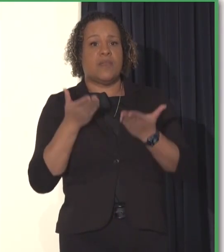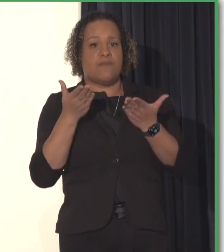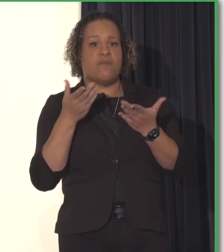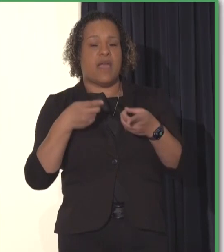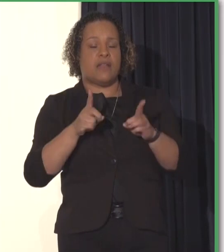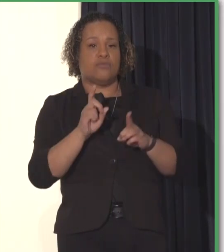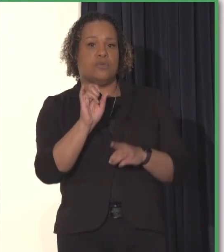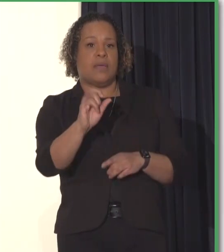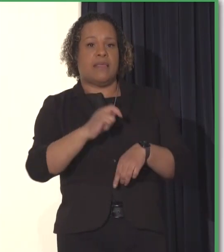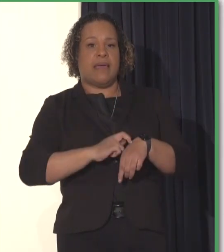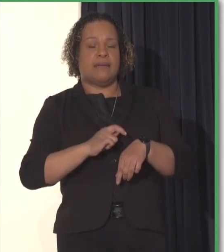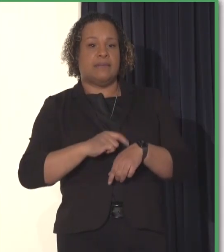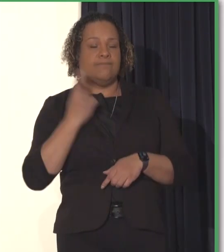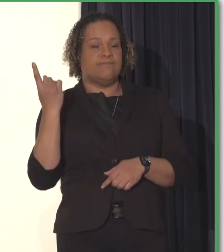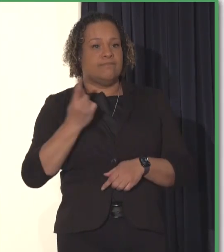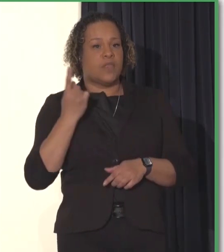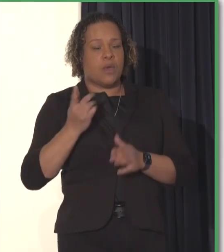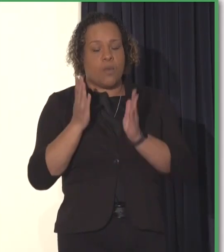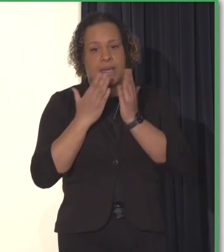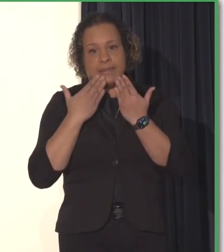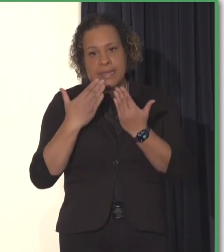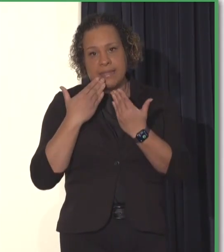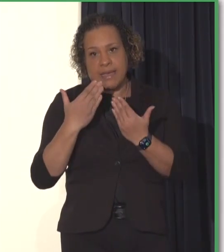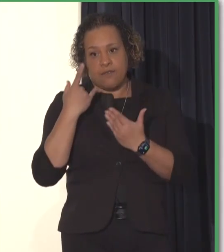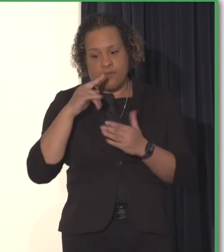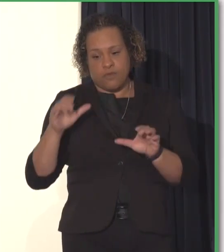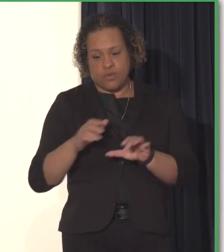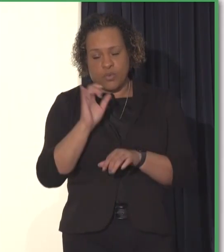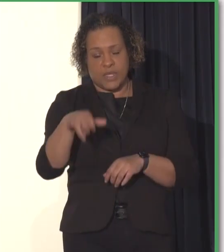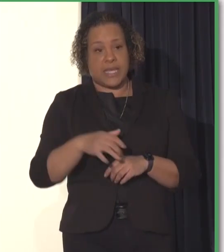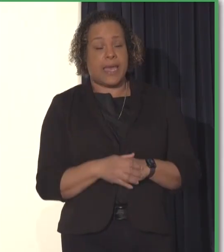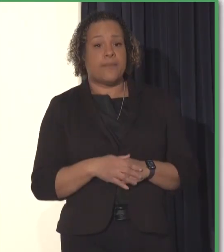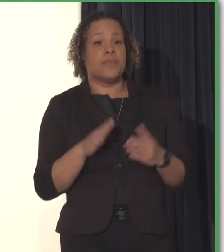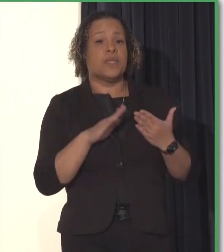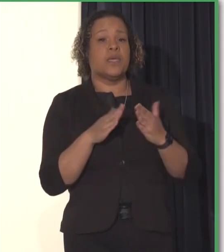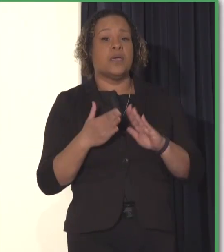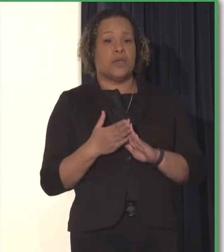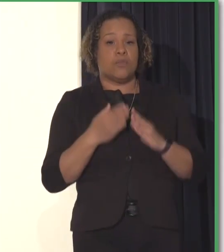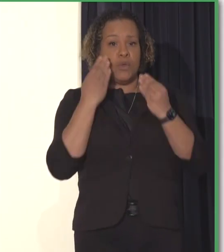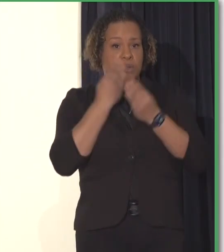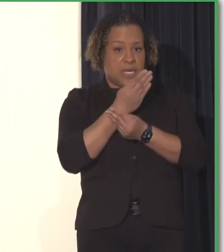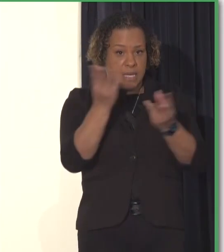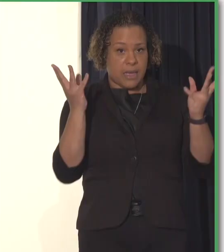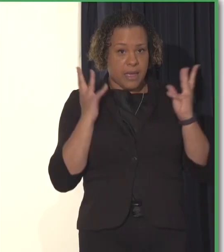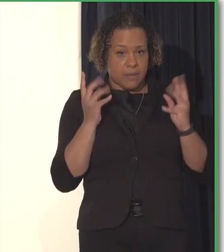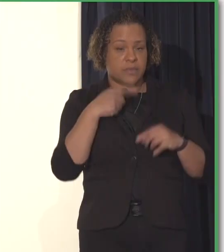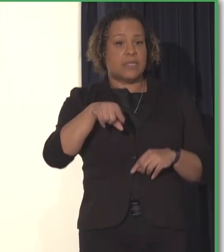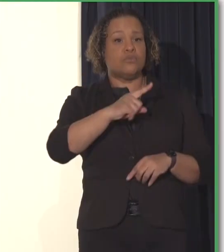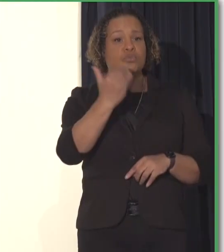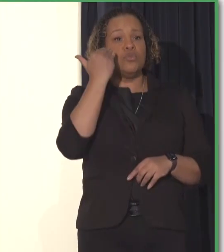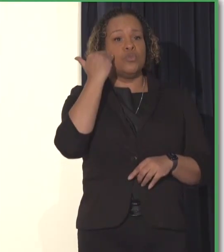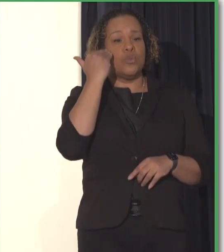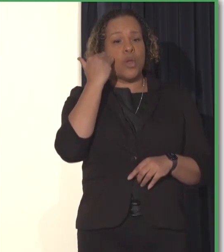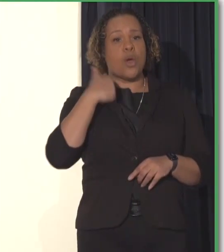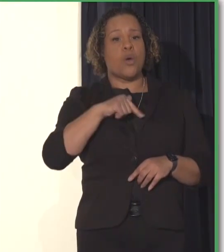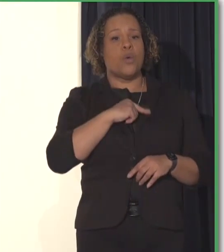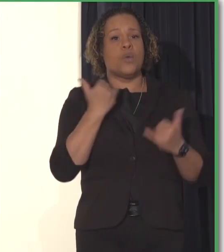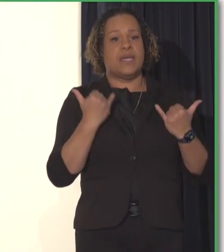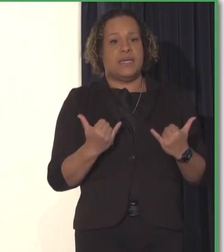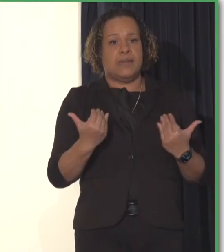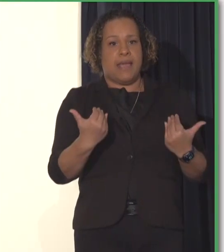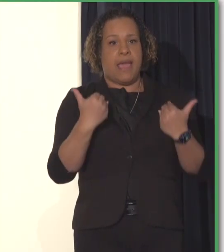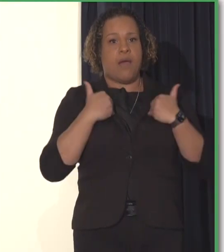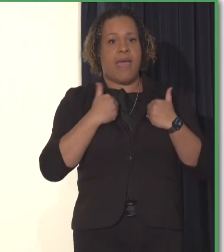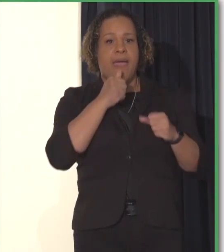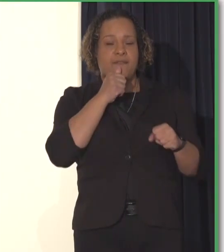and we're forever grateful for him for doing so. Community updates, as you all know, we now have a confirmed Chief